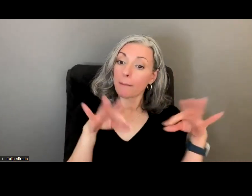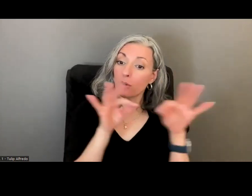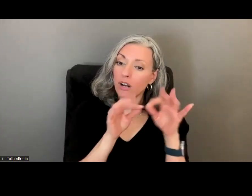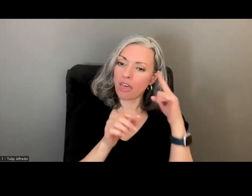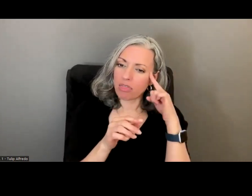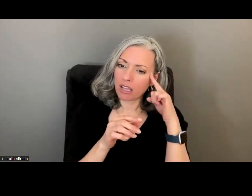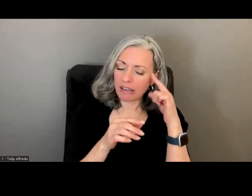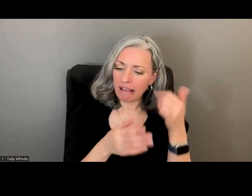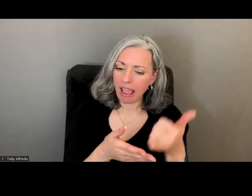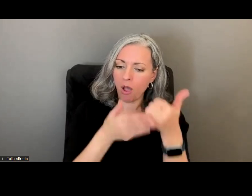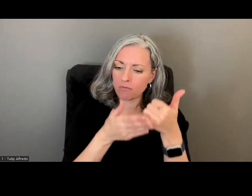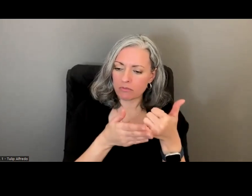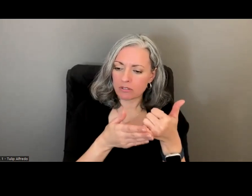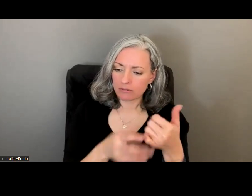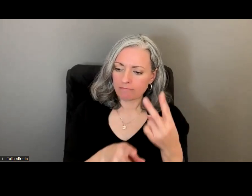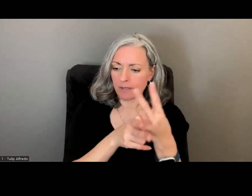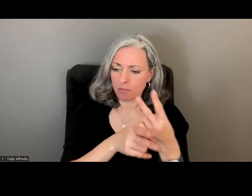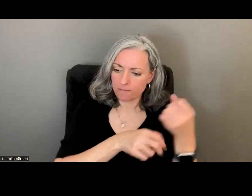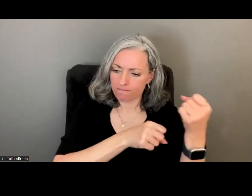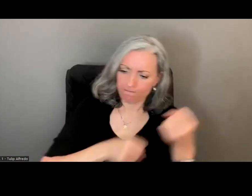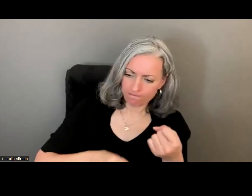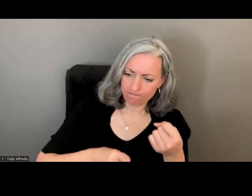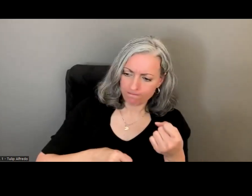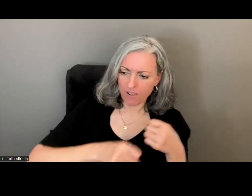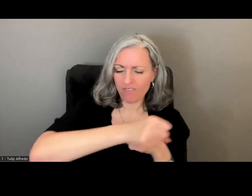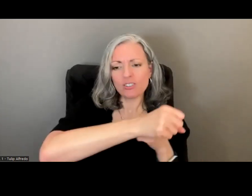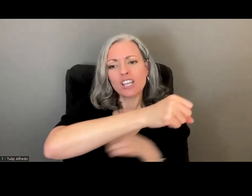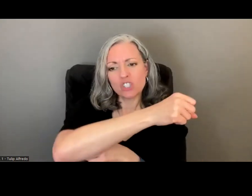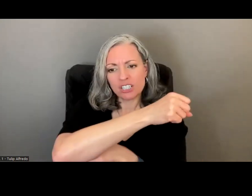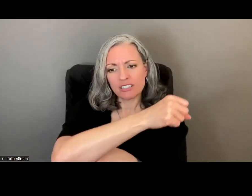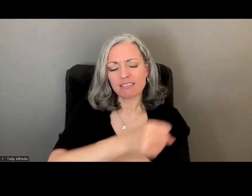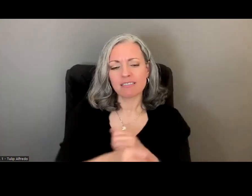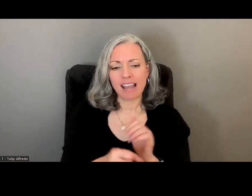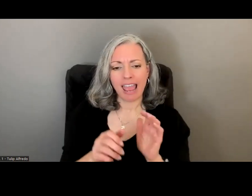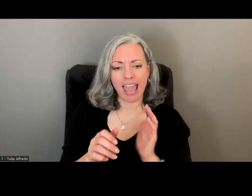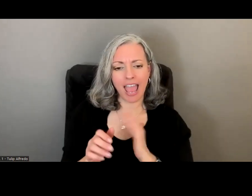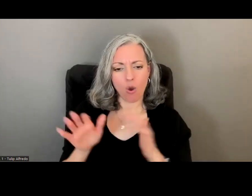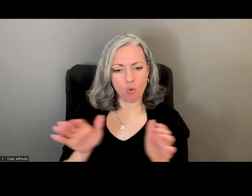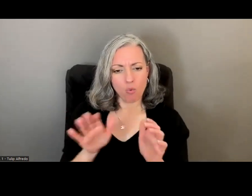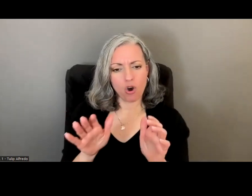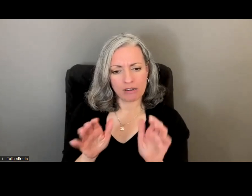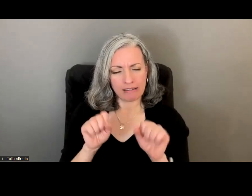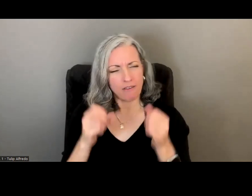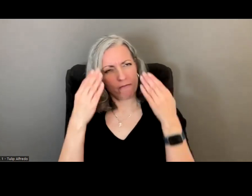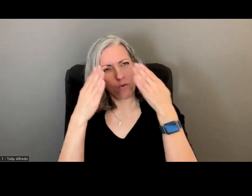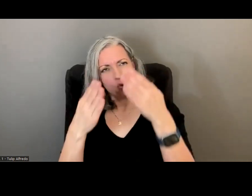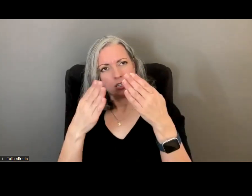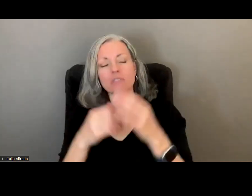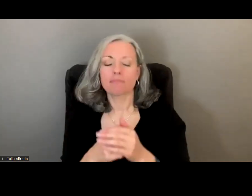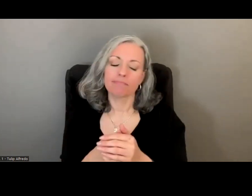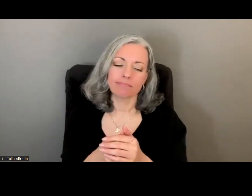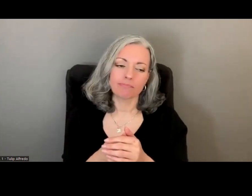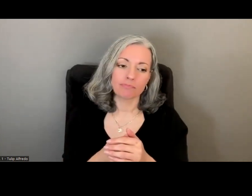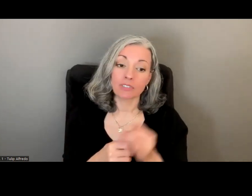us grounded in why we're here and doing the work that we're doing. So I want to just see if there's any